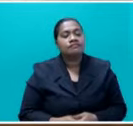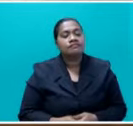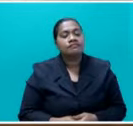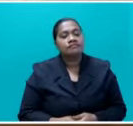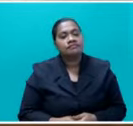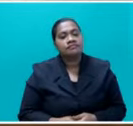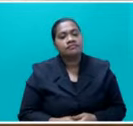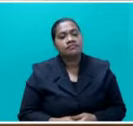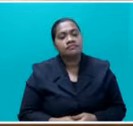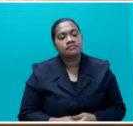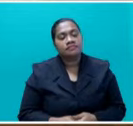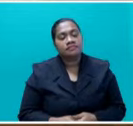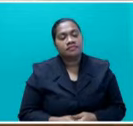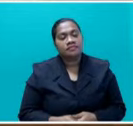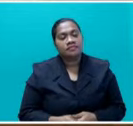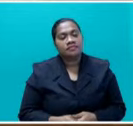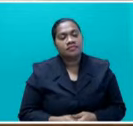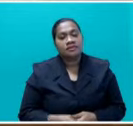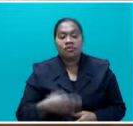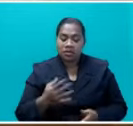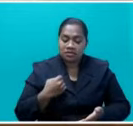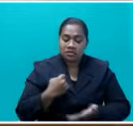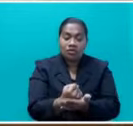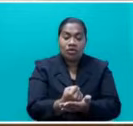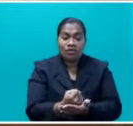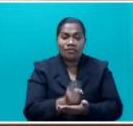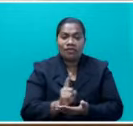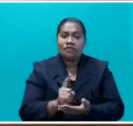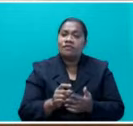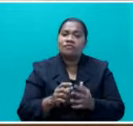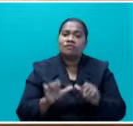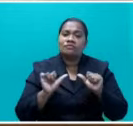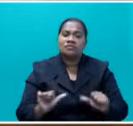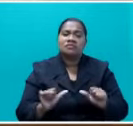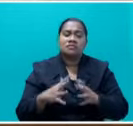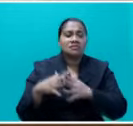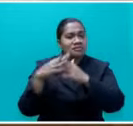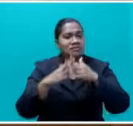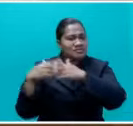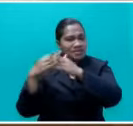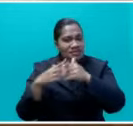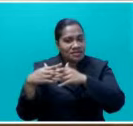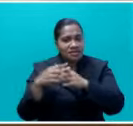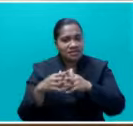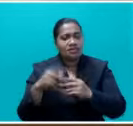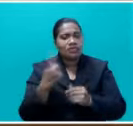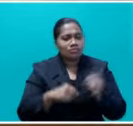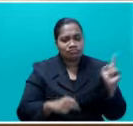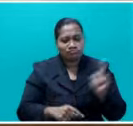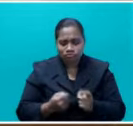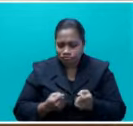And most assuring, Mr. Speaker, was the support of the President of the United States of America, first time ever, who addressed the forum for the first